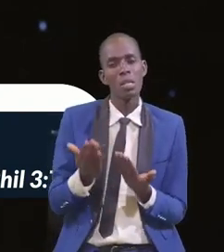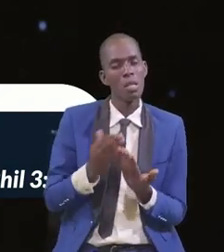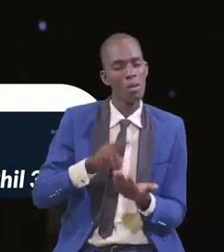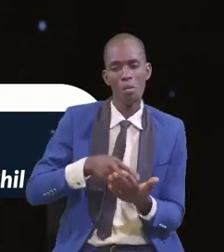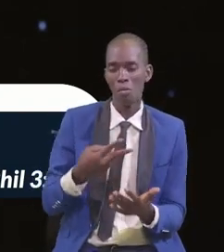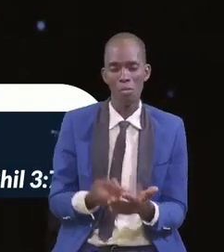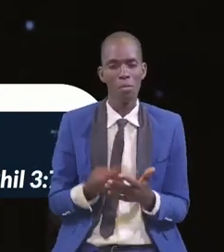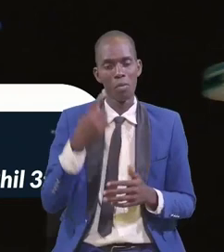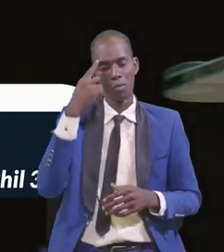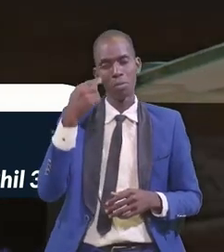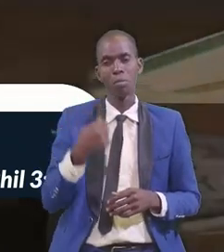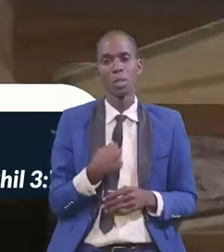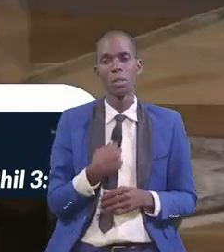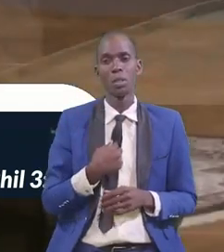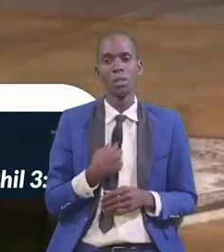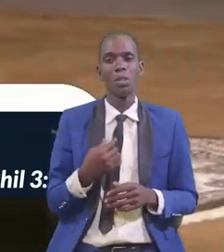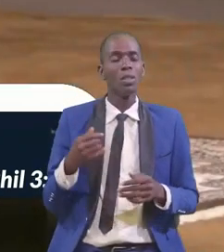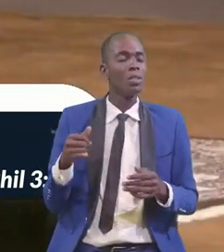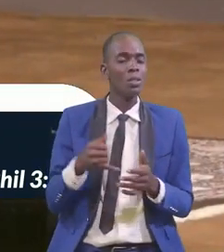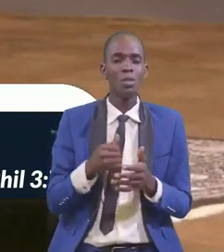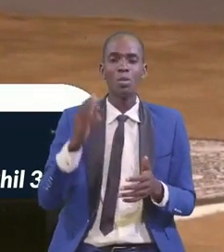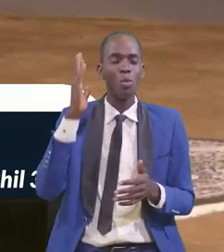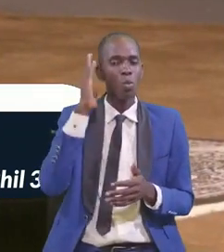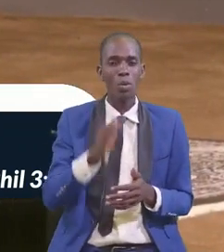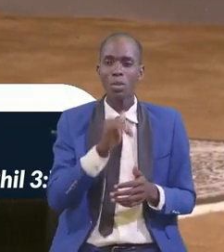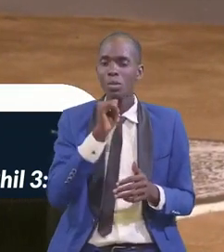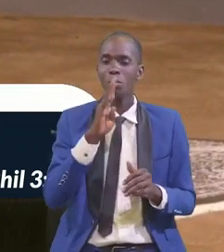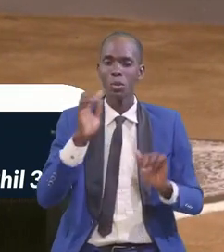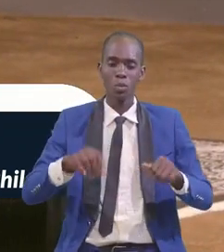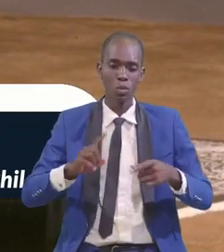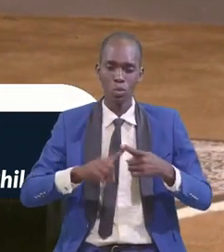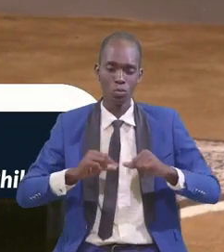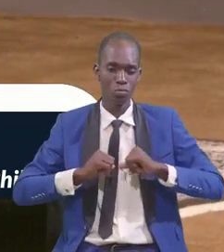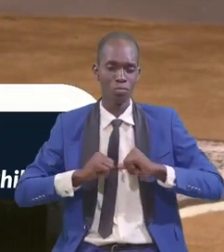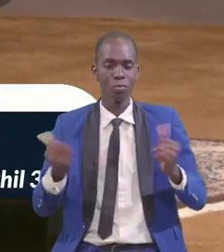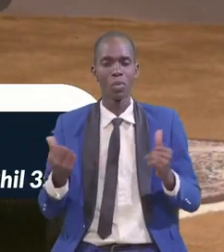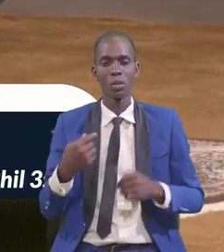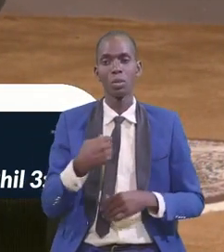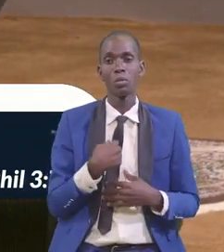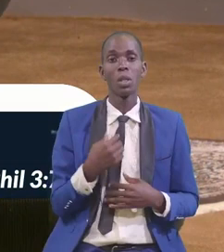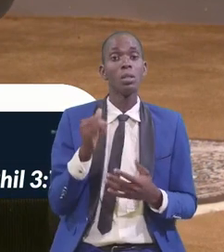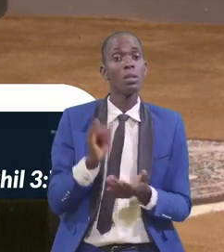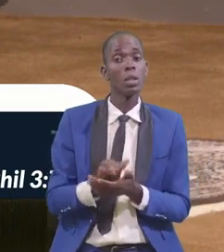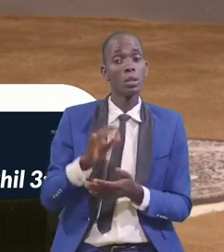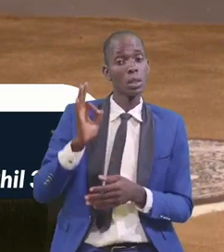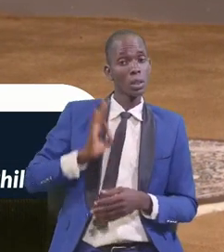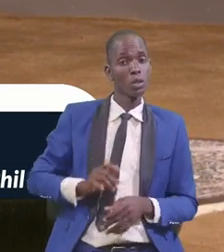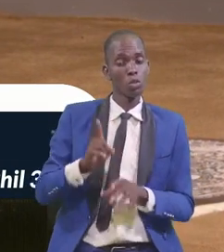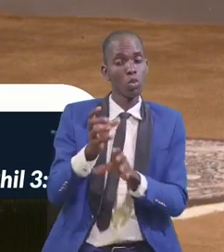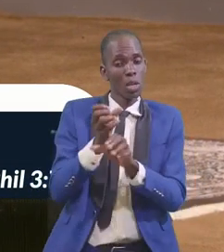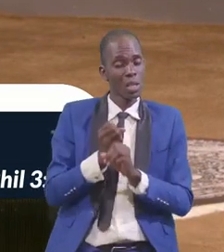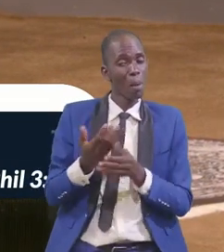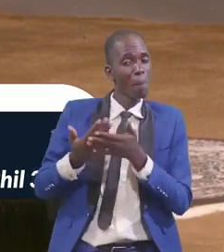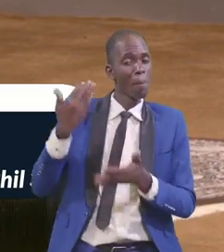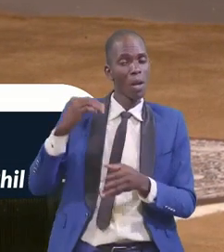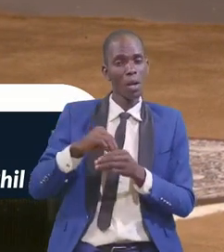it up. It will be too good for them to miss. That's the gain you had in the world. Now you come